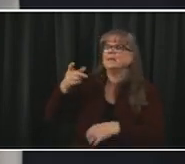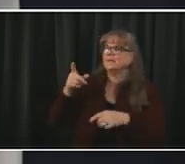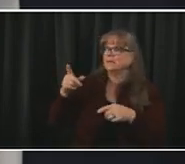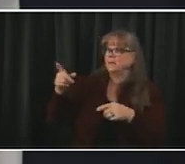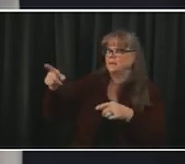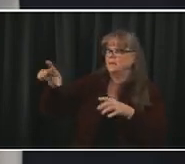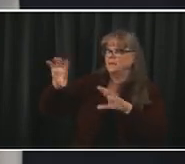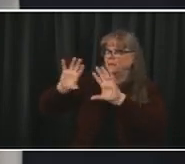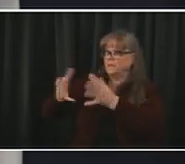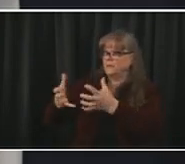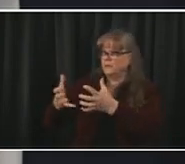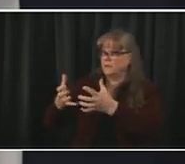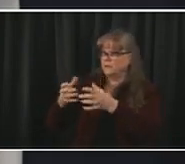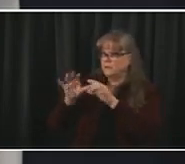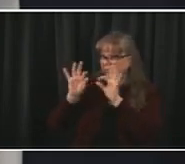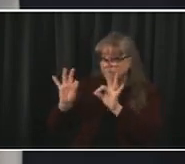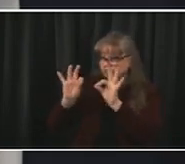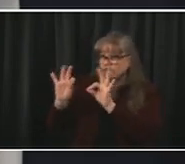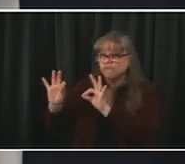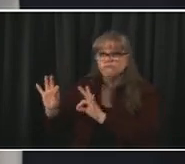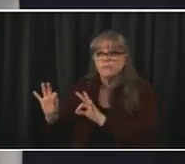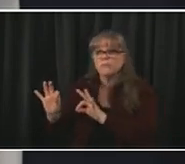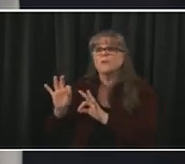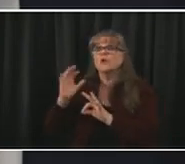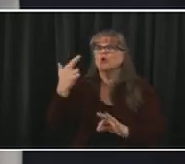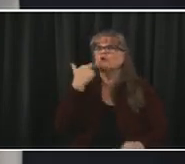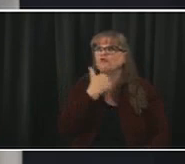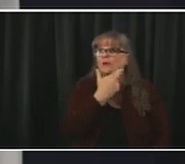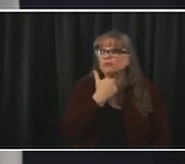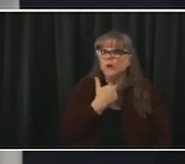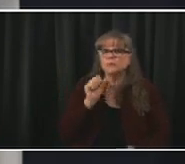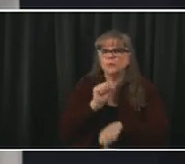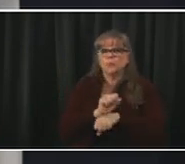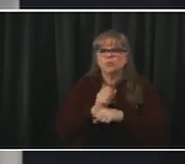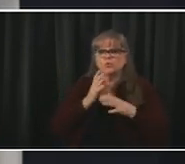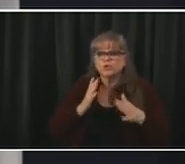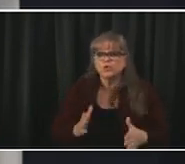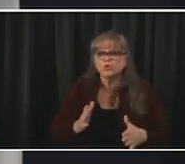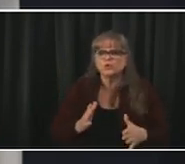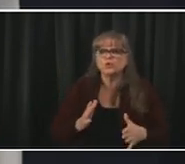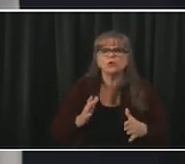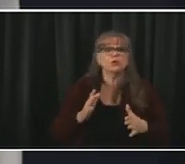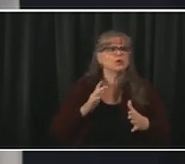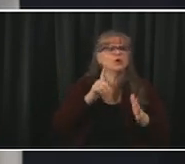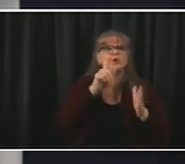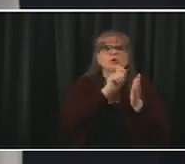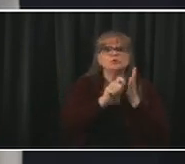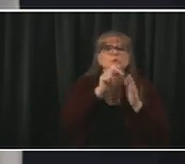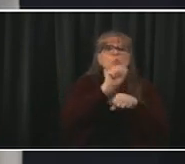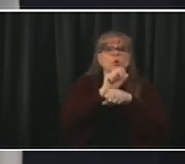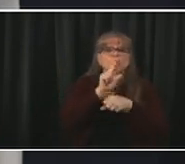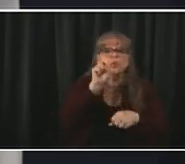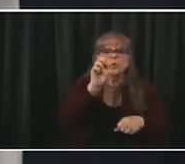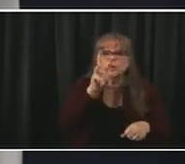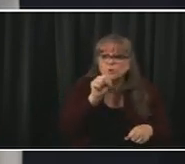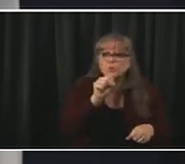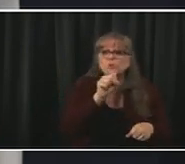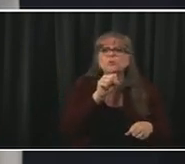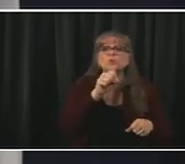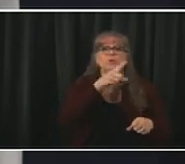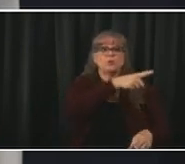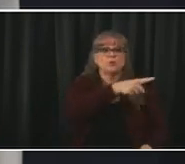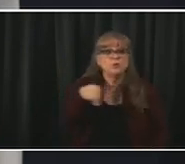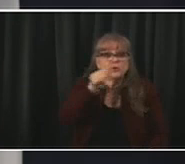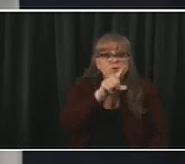restaurant workers, journalists, all these groups, 50 and up, that they can get it March 5th, when in fact, the vaccines simply aren't there for them to get it.